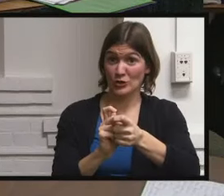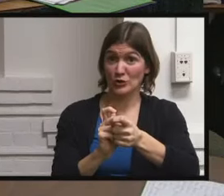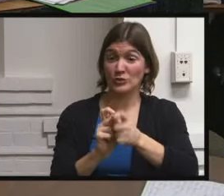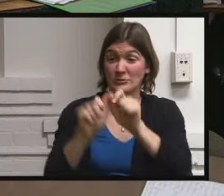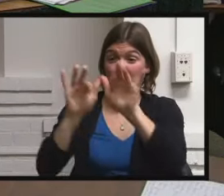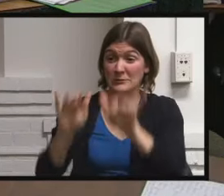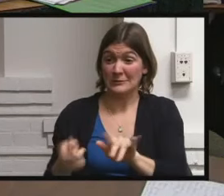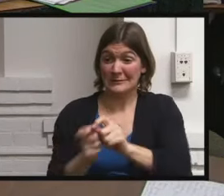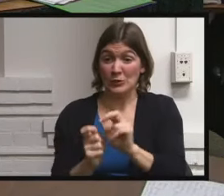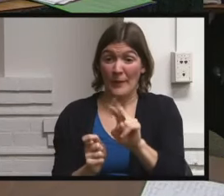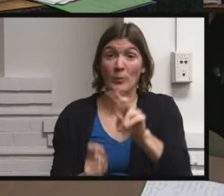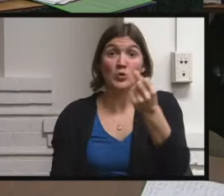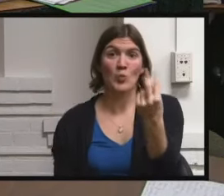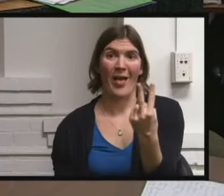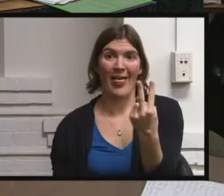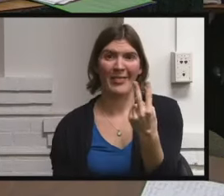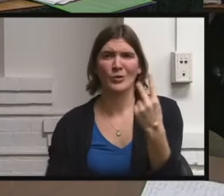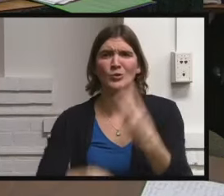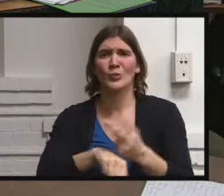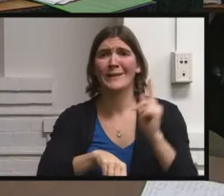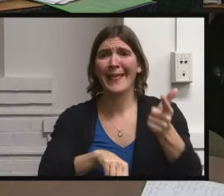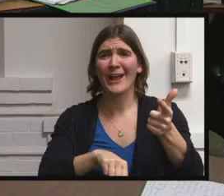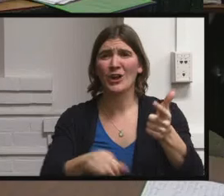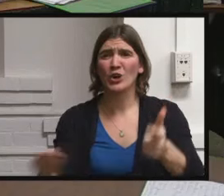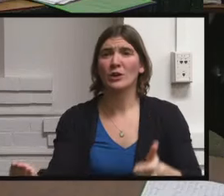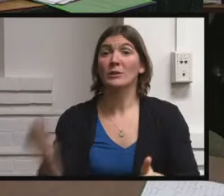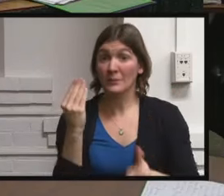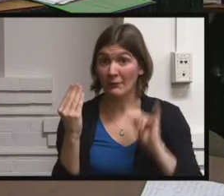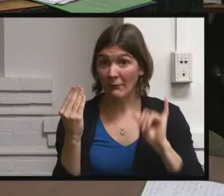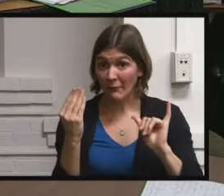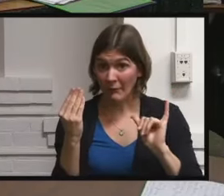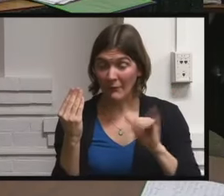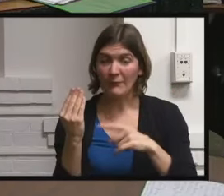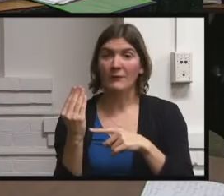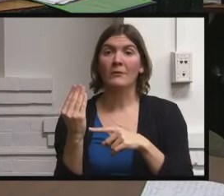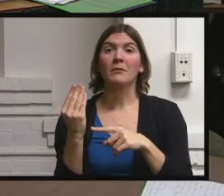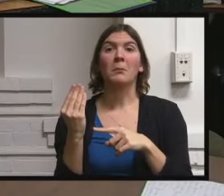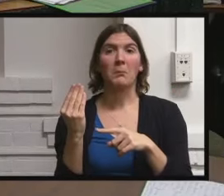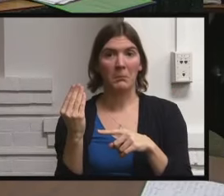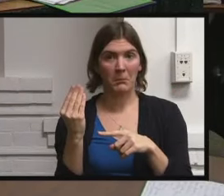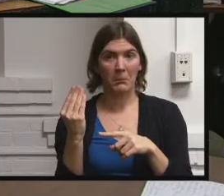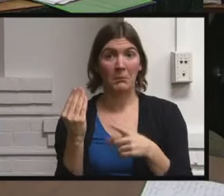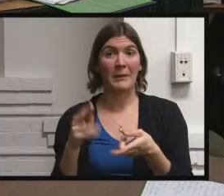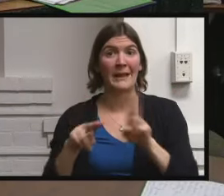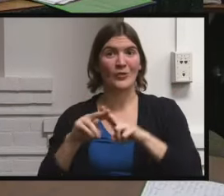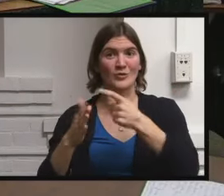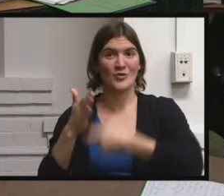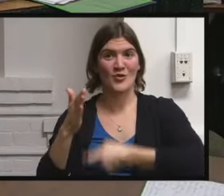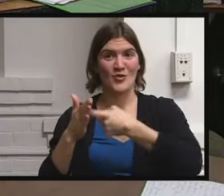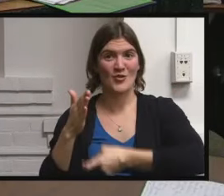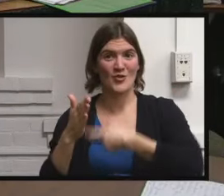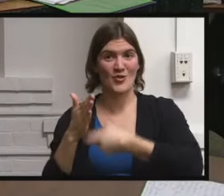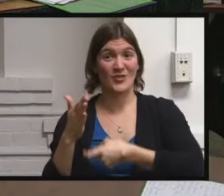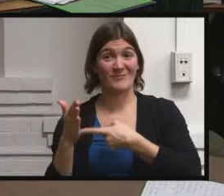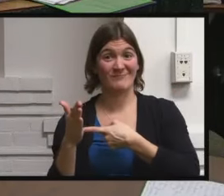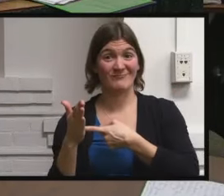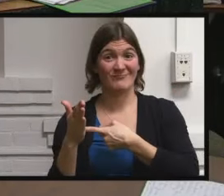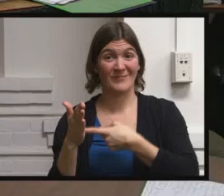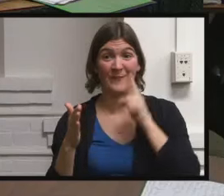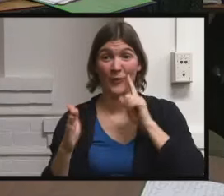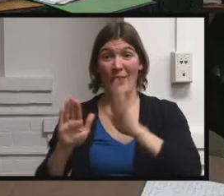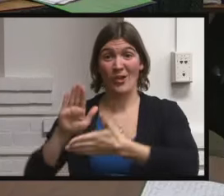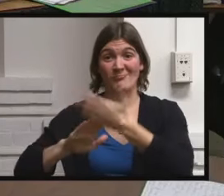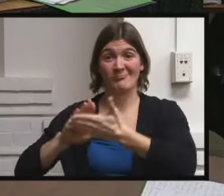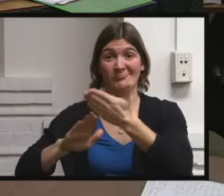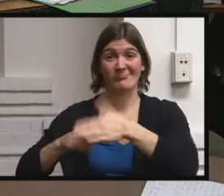on November 12th that had reflected some increased cost in the operation